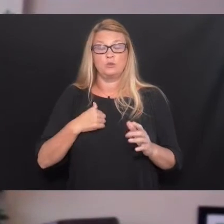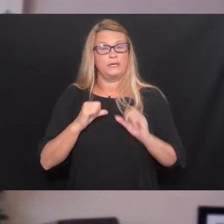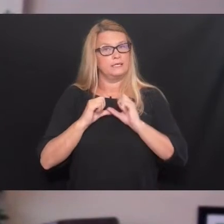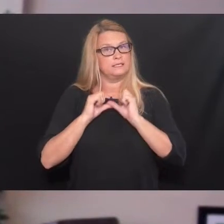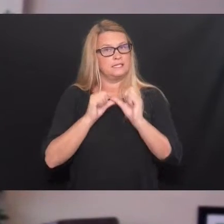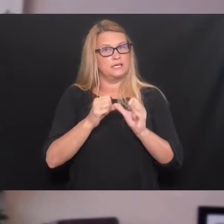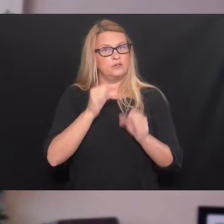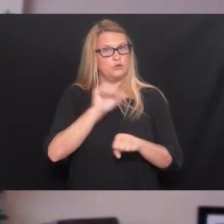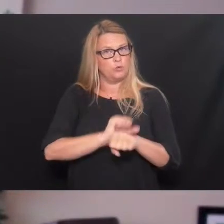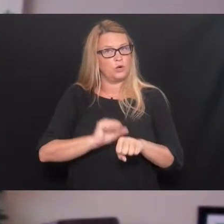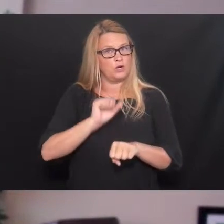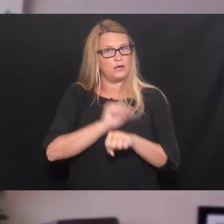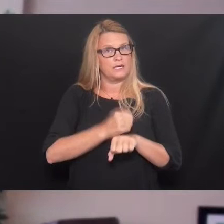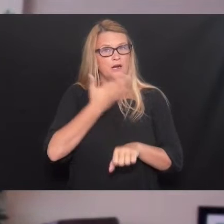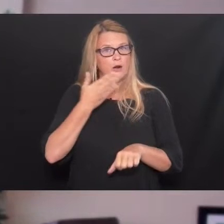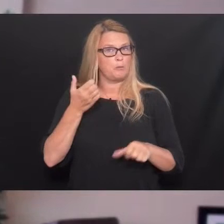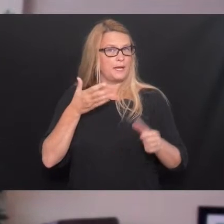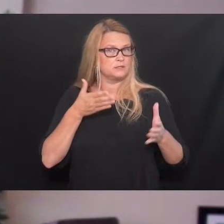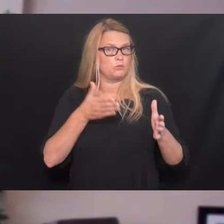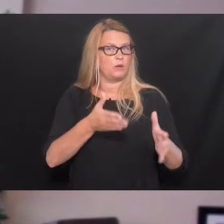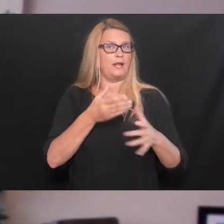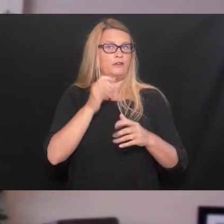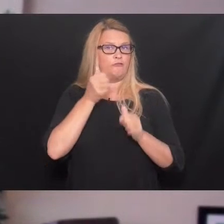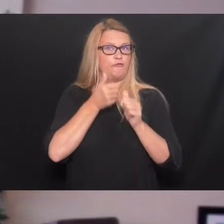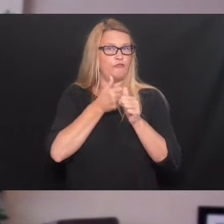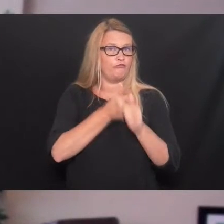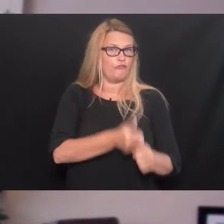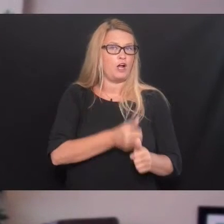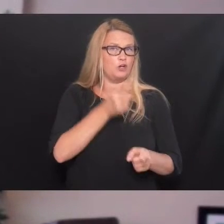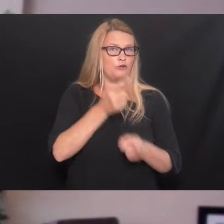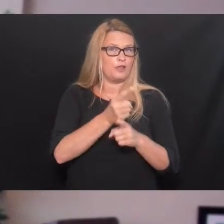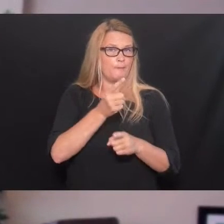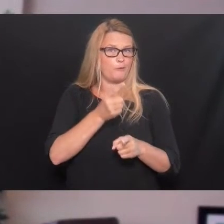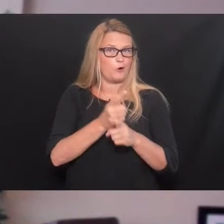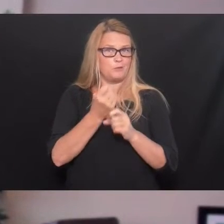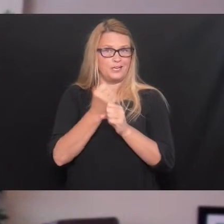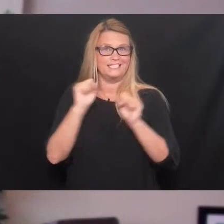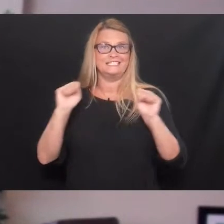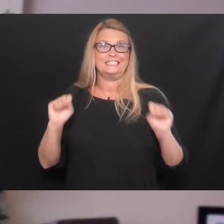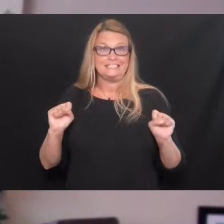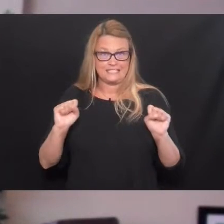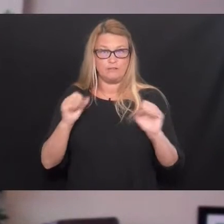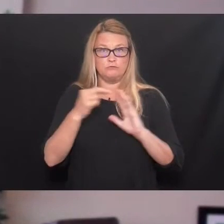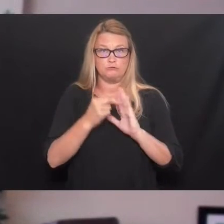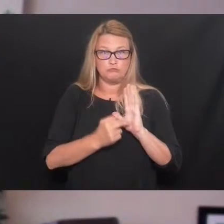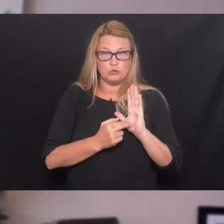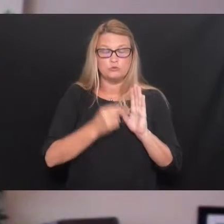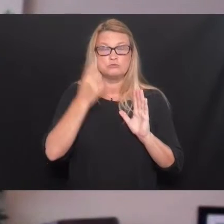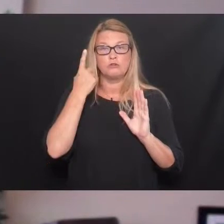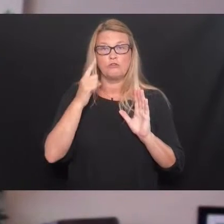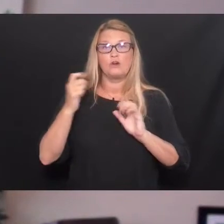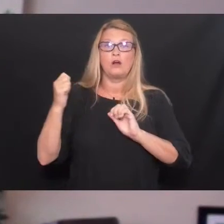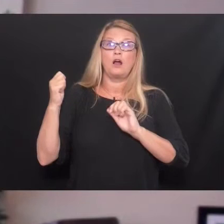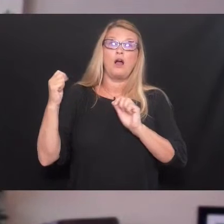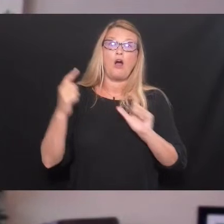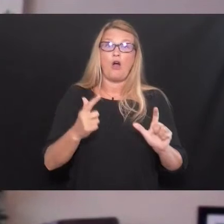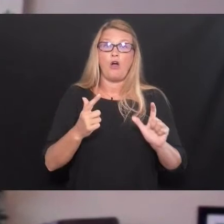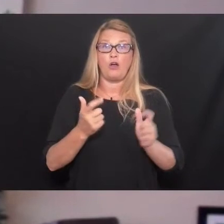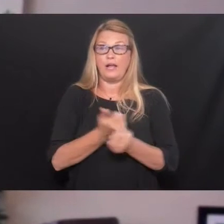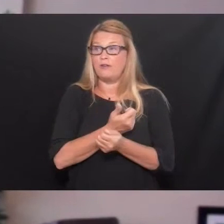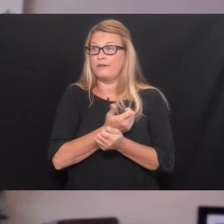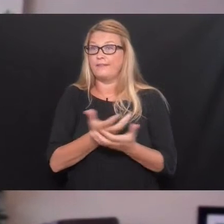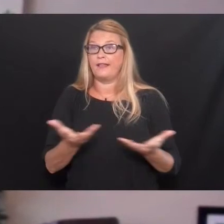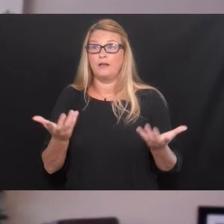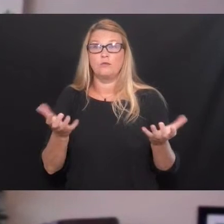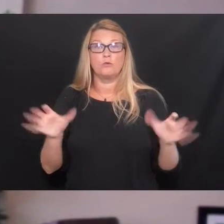way to make sure that we are following the appropriate safety precautions for all things that we do.